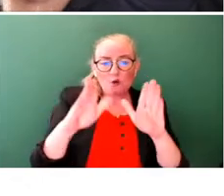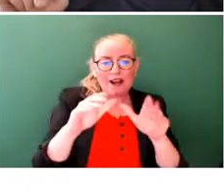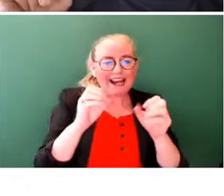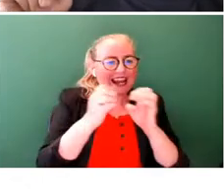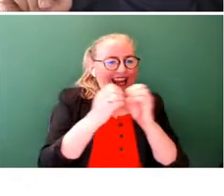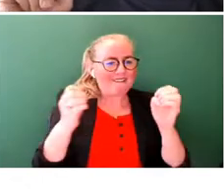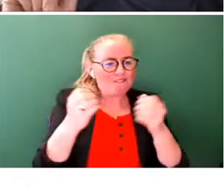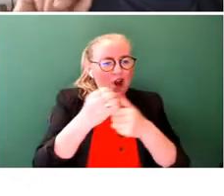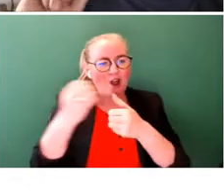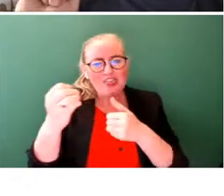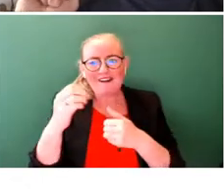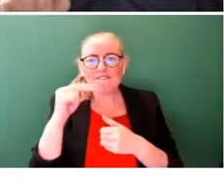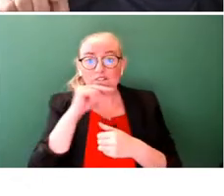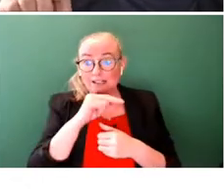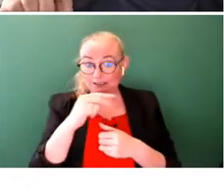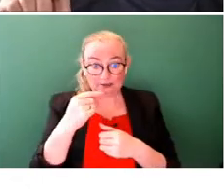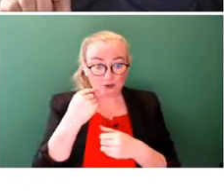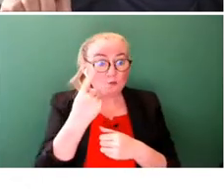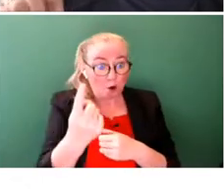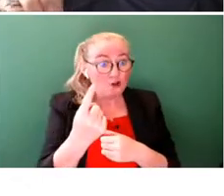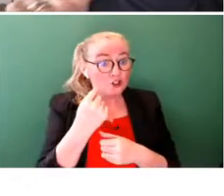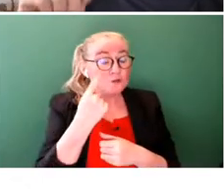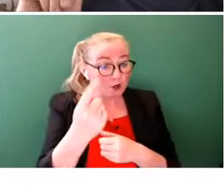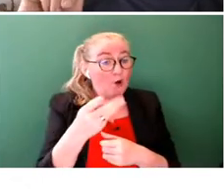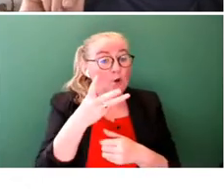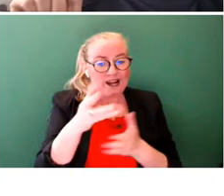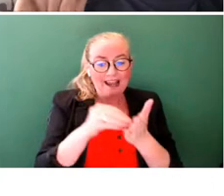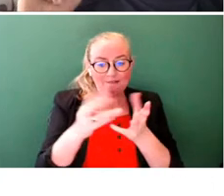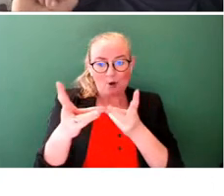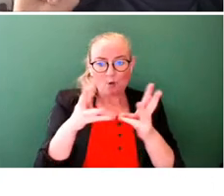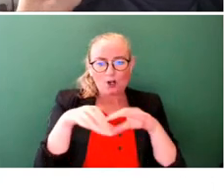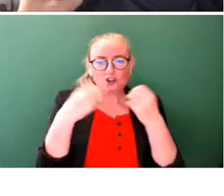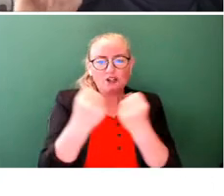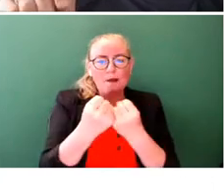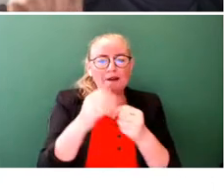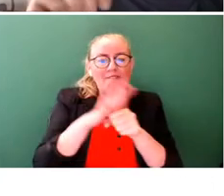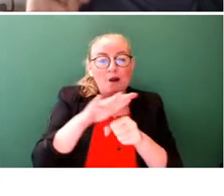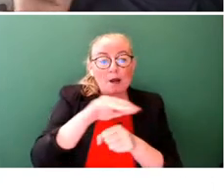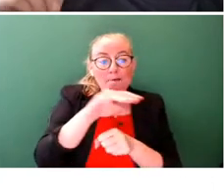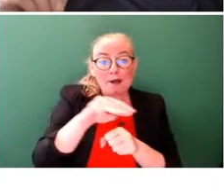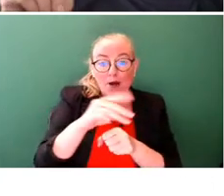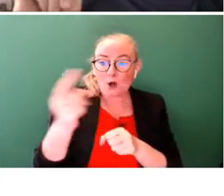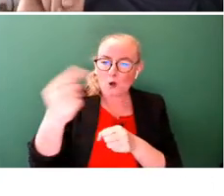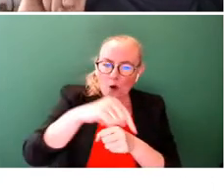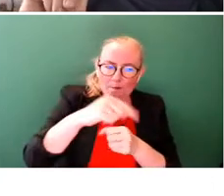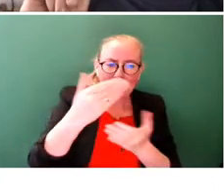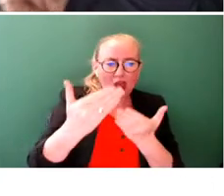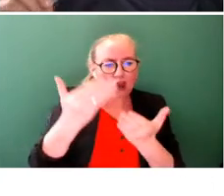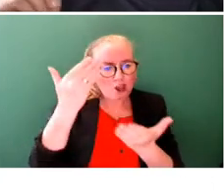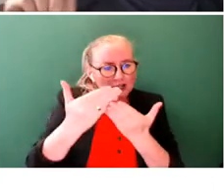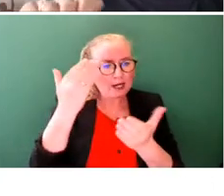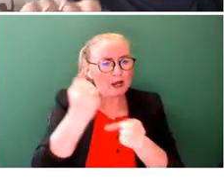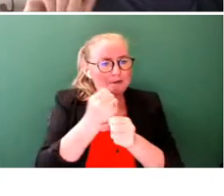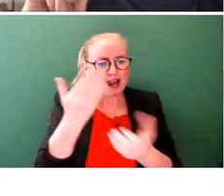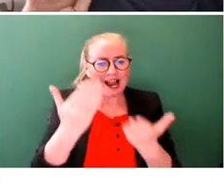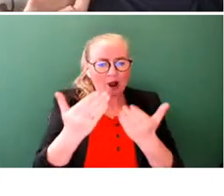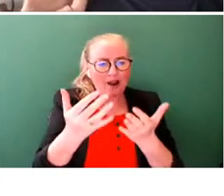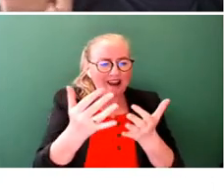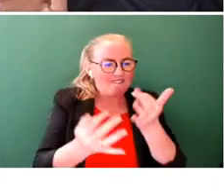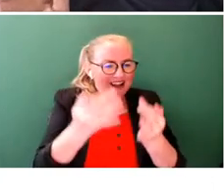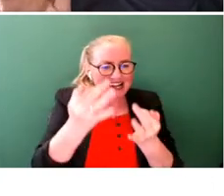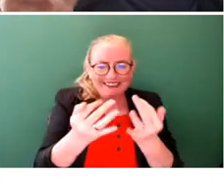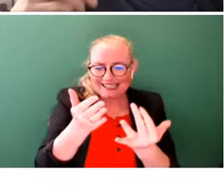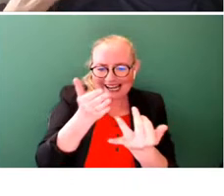Friday, the next one is tomorrow, she hosts a workshop for people to come and learn how to find the accessible